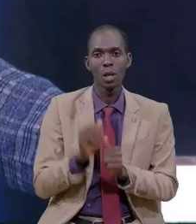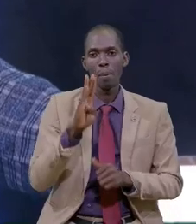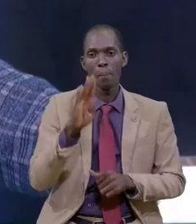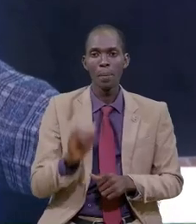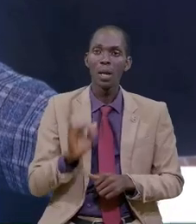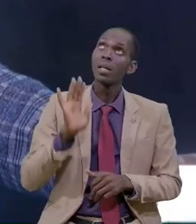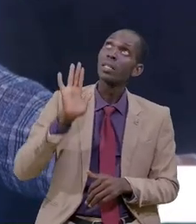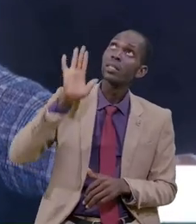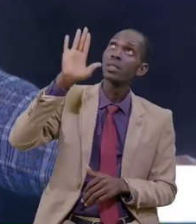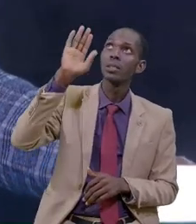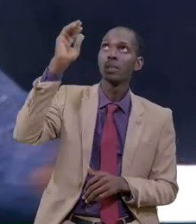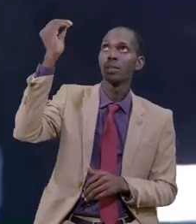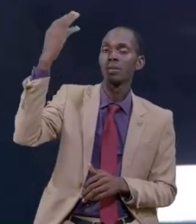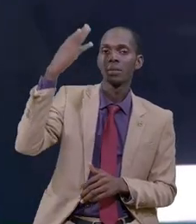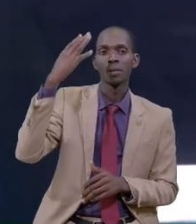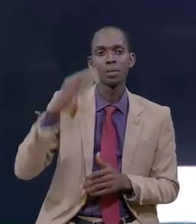his